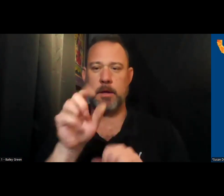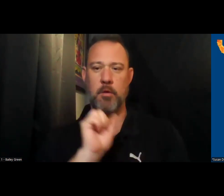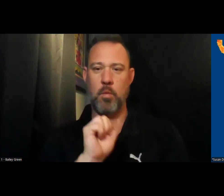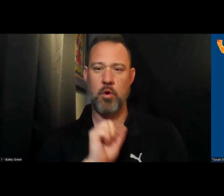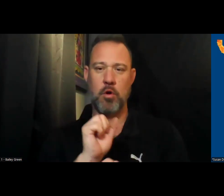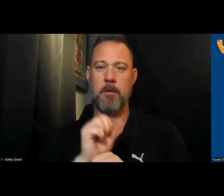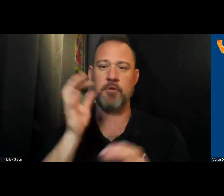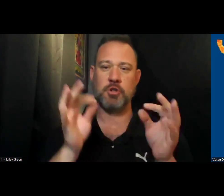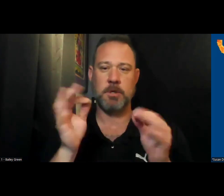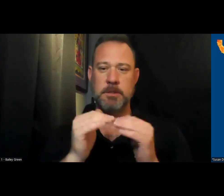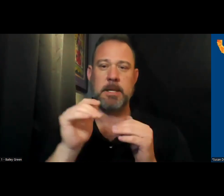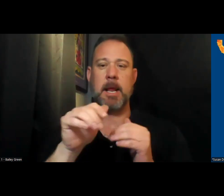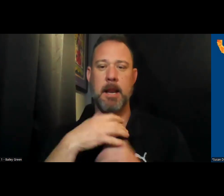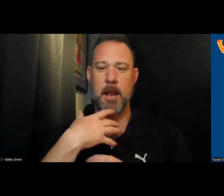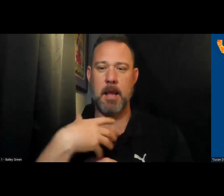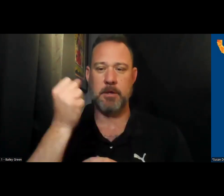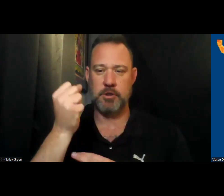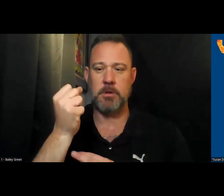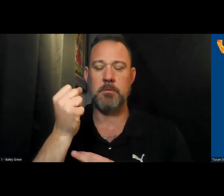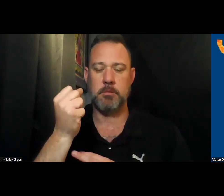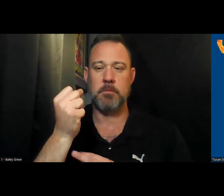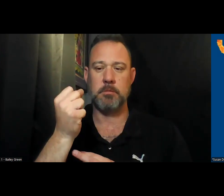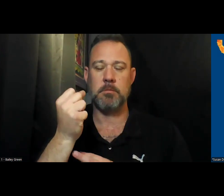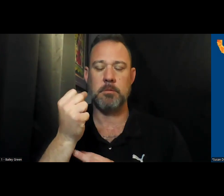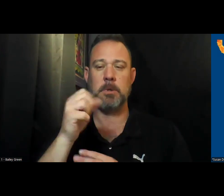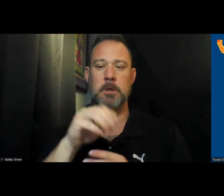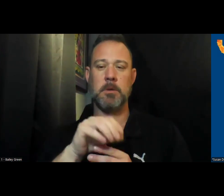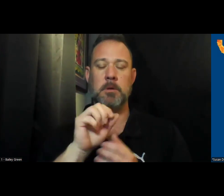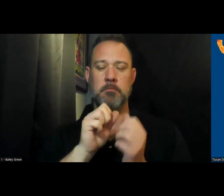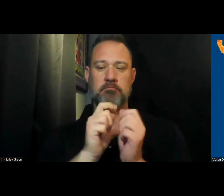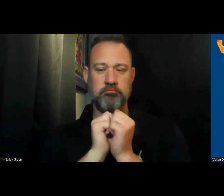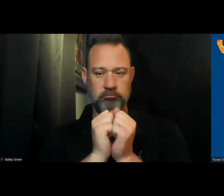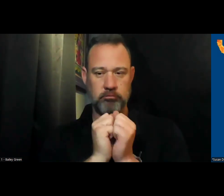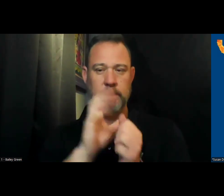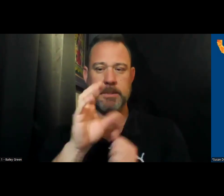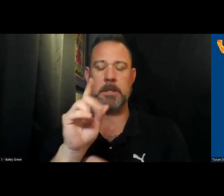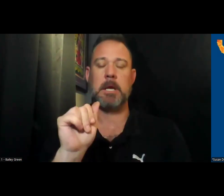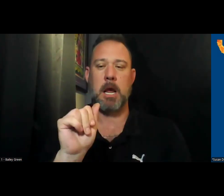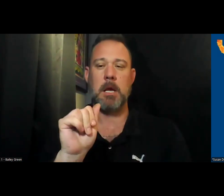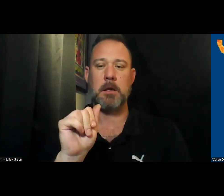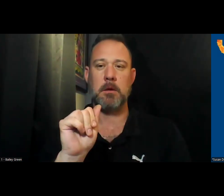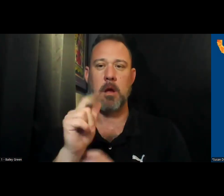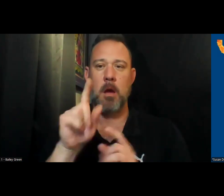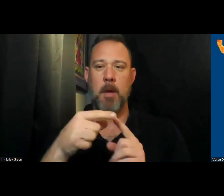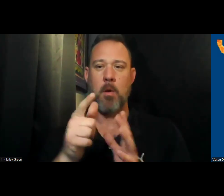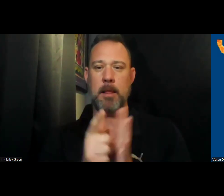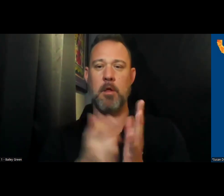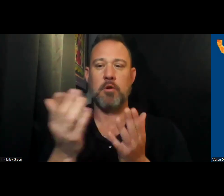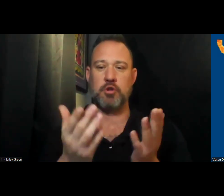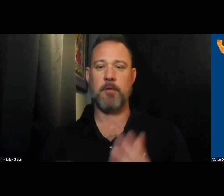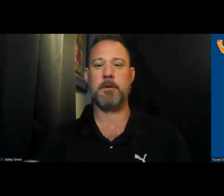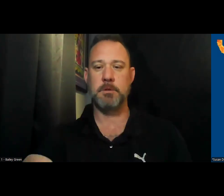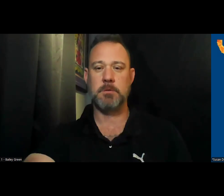Justice and Aging and Beth Zedek did in consultation with CDA about legal services through our